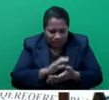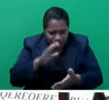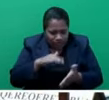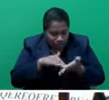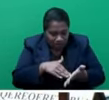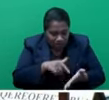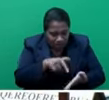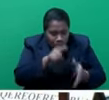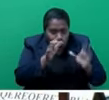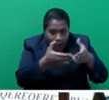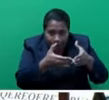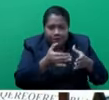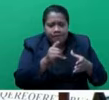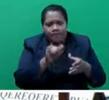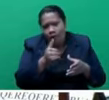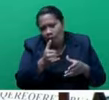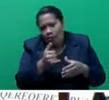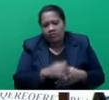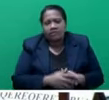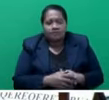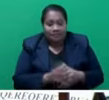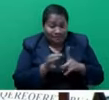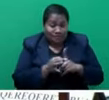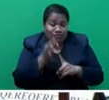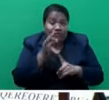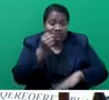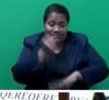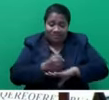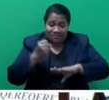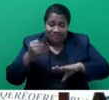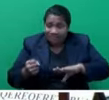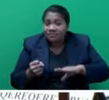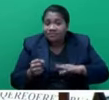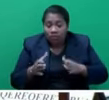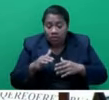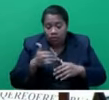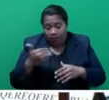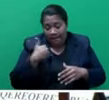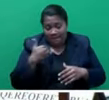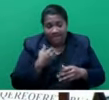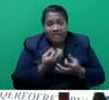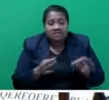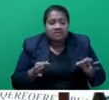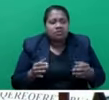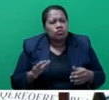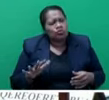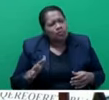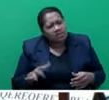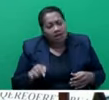if it is to improve, government quotas or health facilities, whether